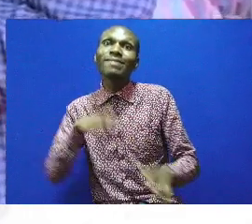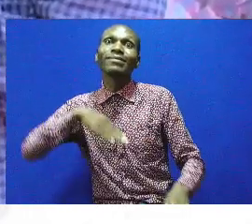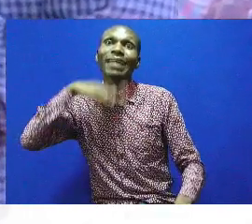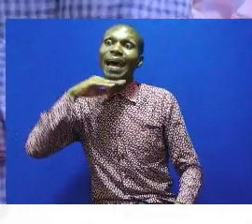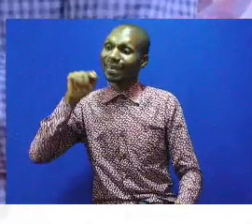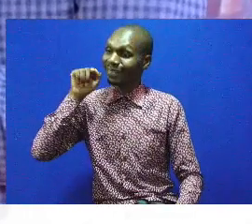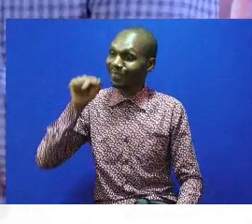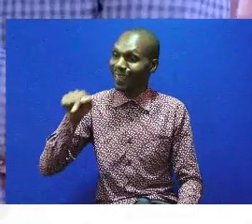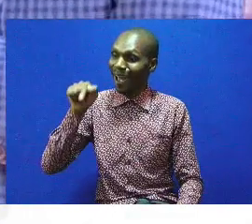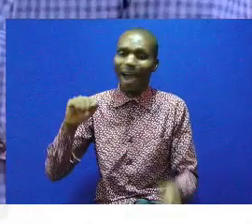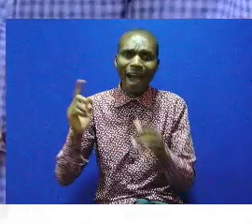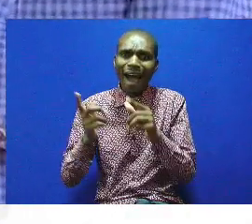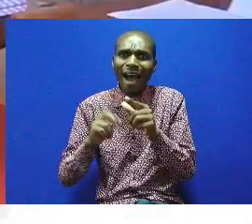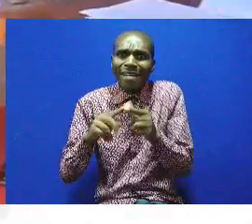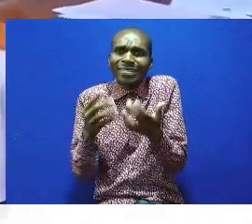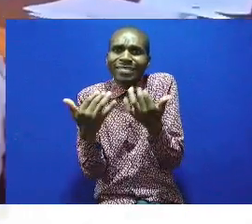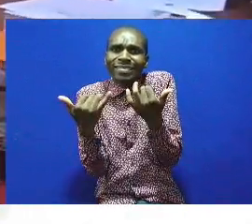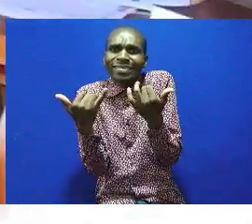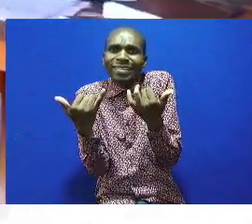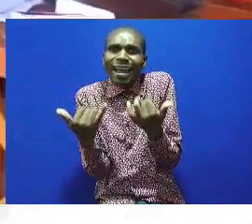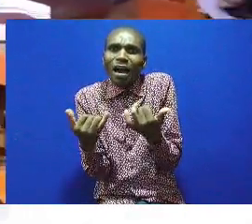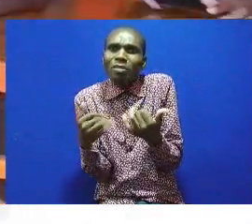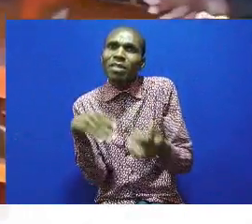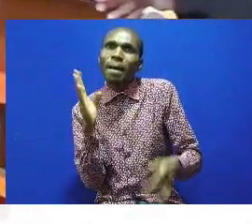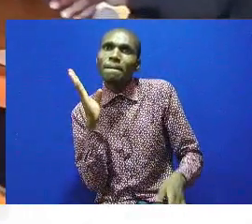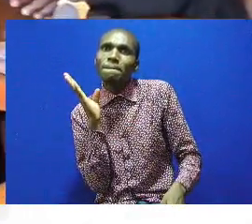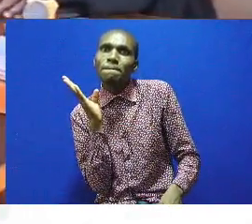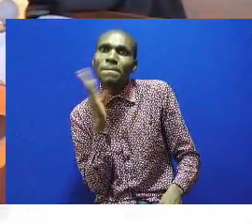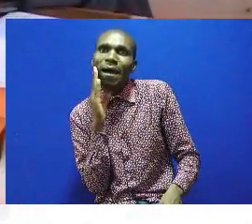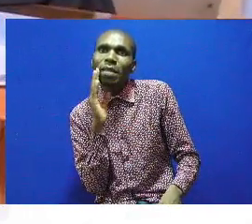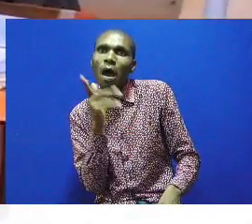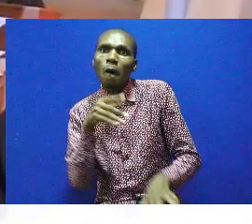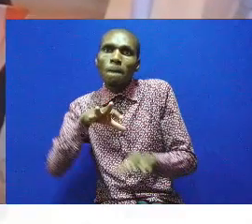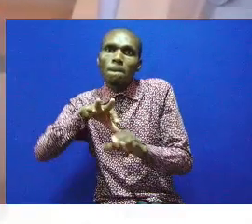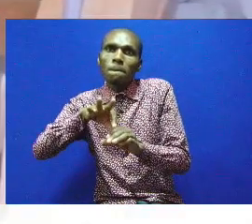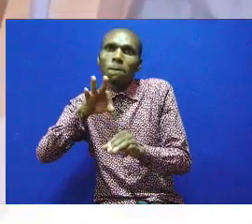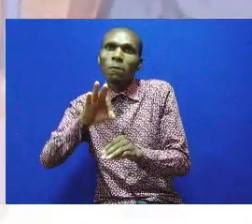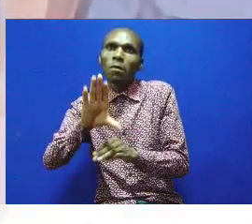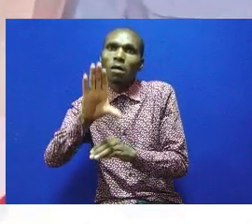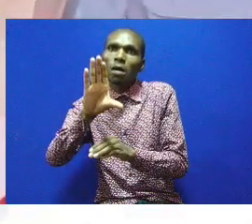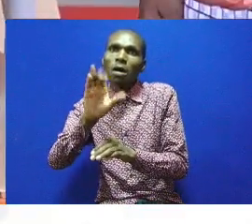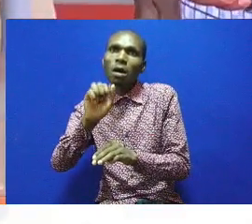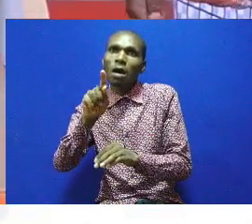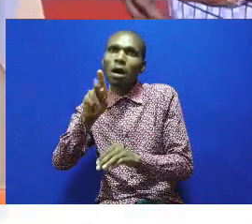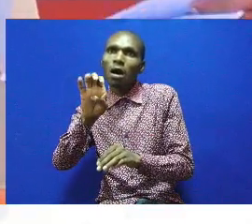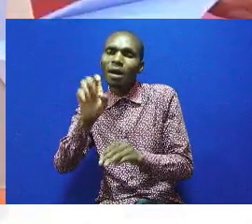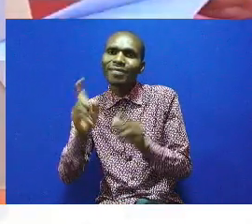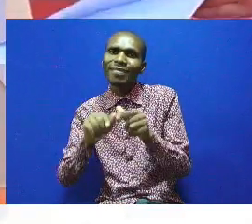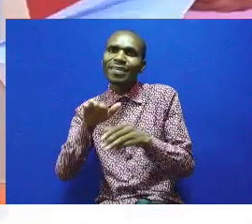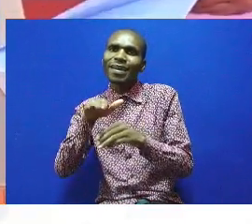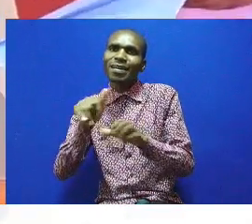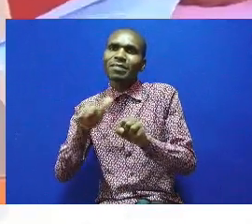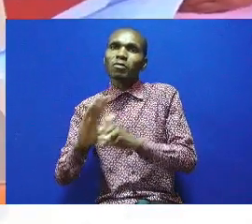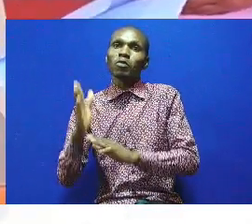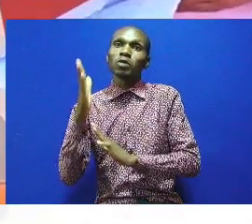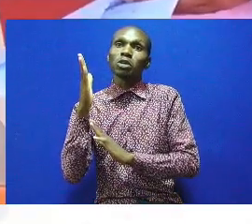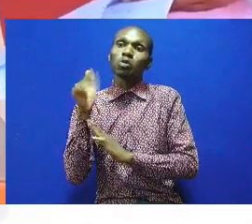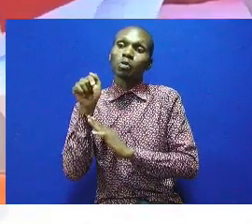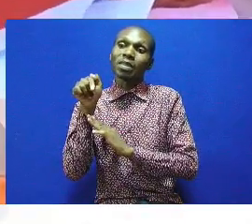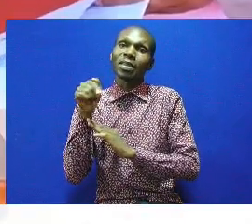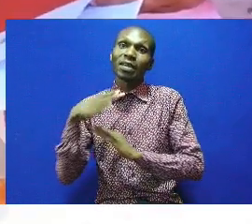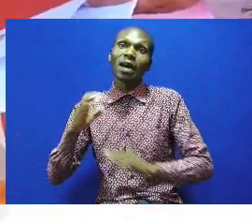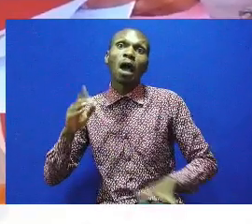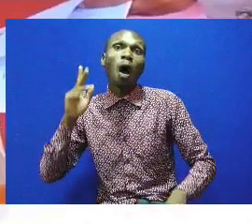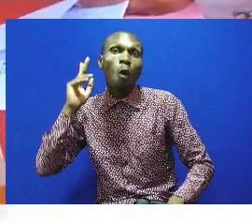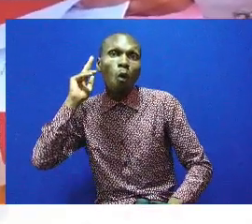Ogembo asebono omoswati omochore kalen magara asabire oborendi gotingigwa ase account ya